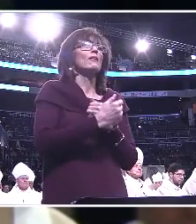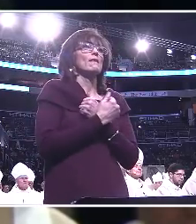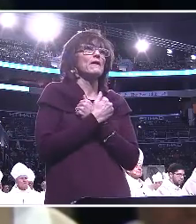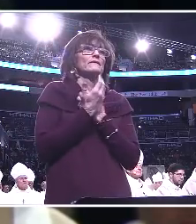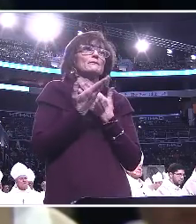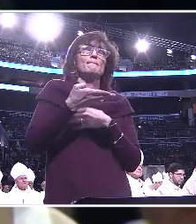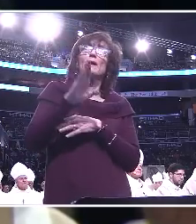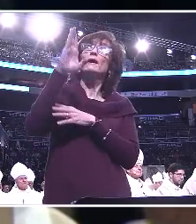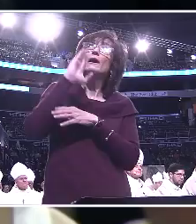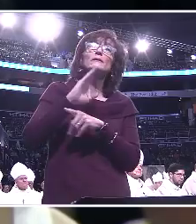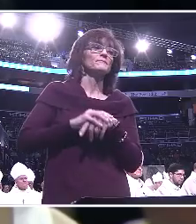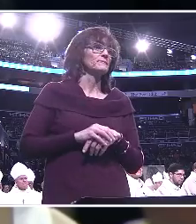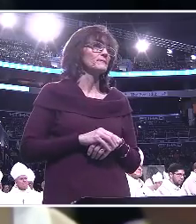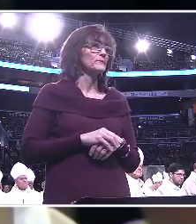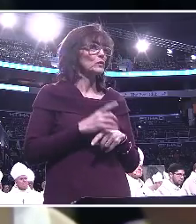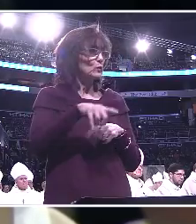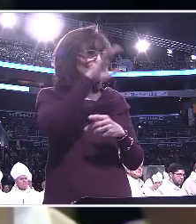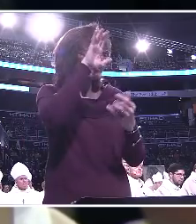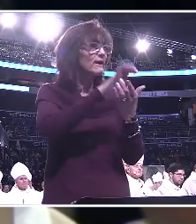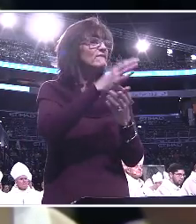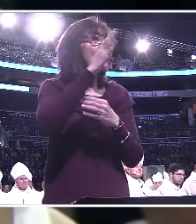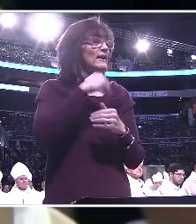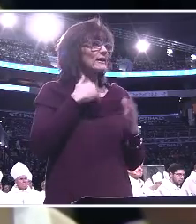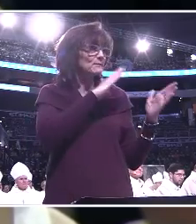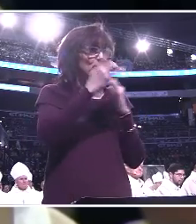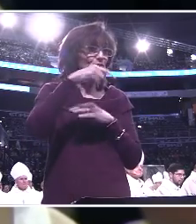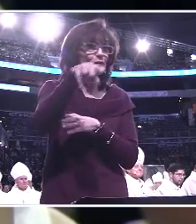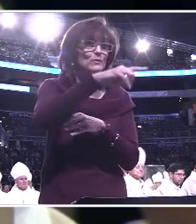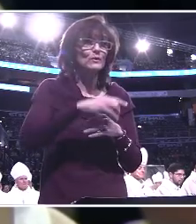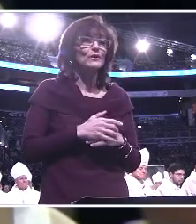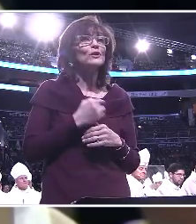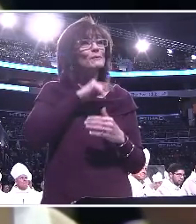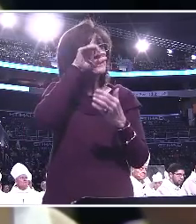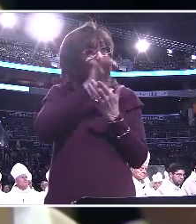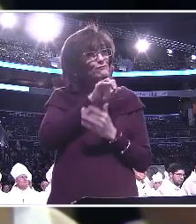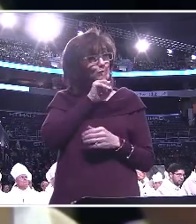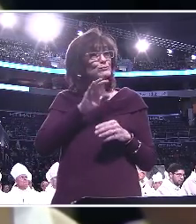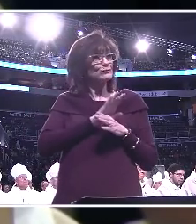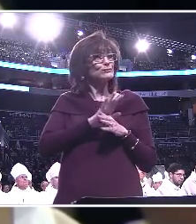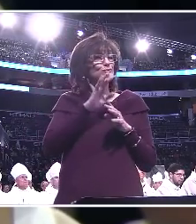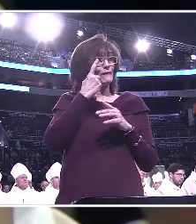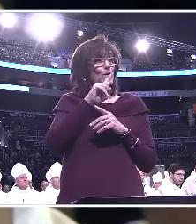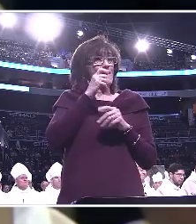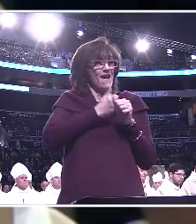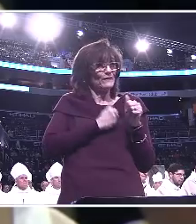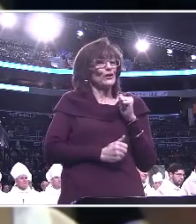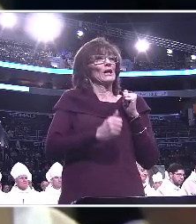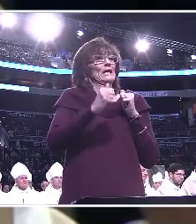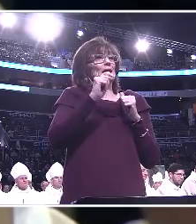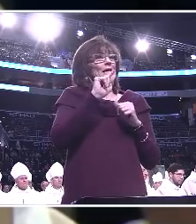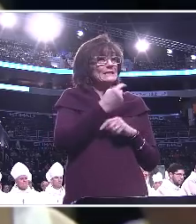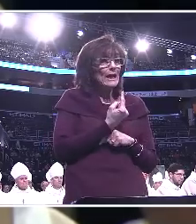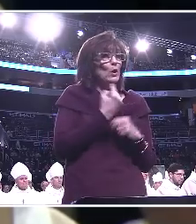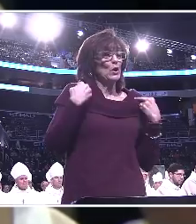Do you believe that God has a plan for you? And do you believe that this is true of every single human life?